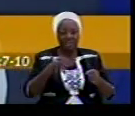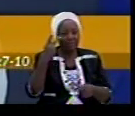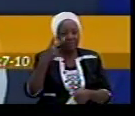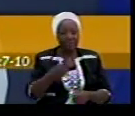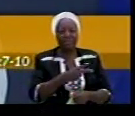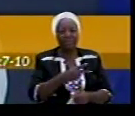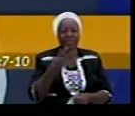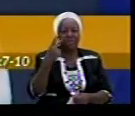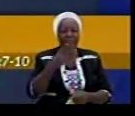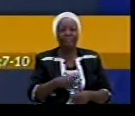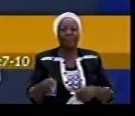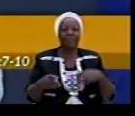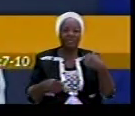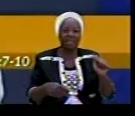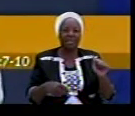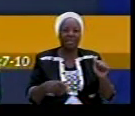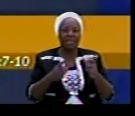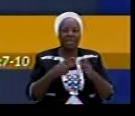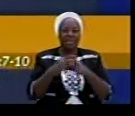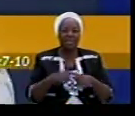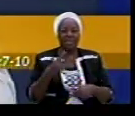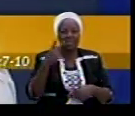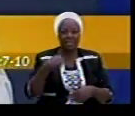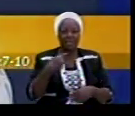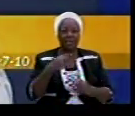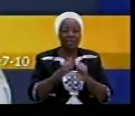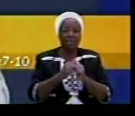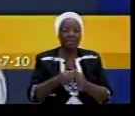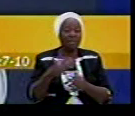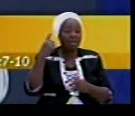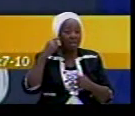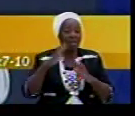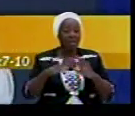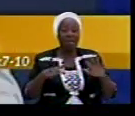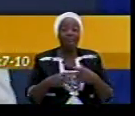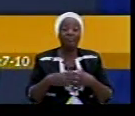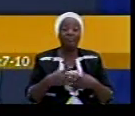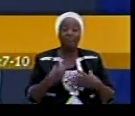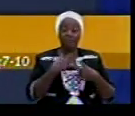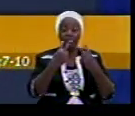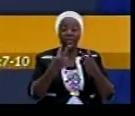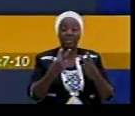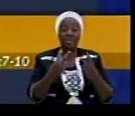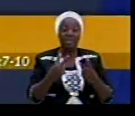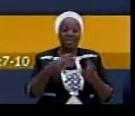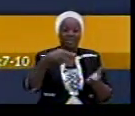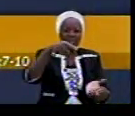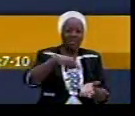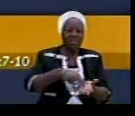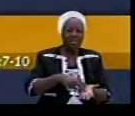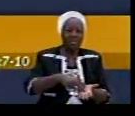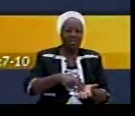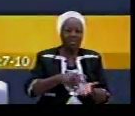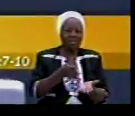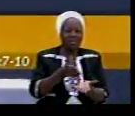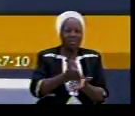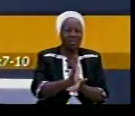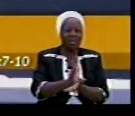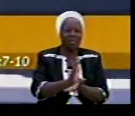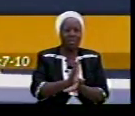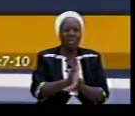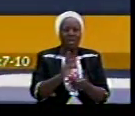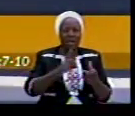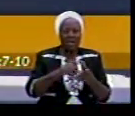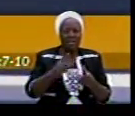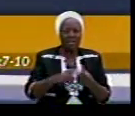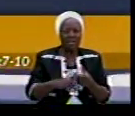stand upright on thy feet. And he leaped and walked. And he leaped